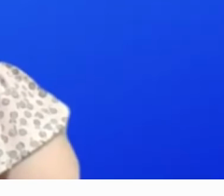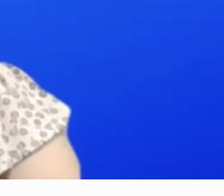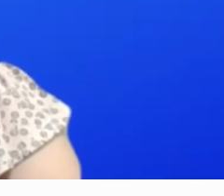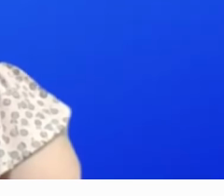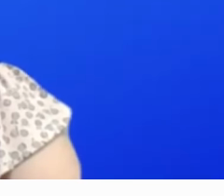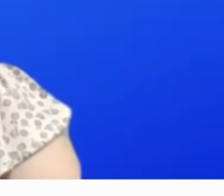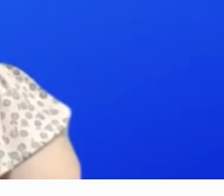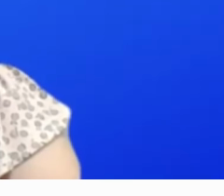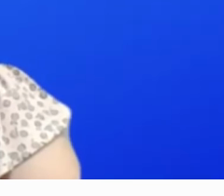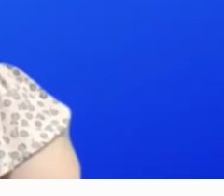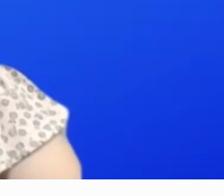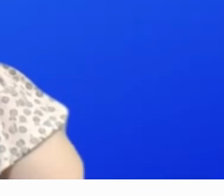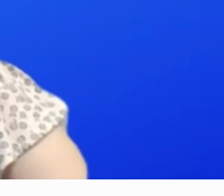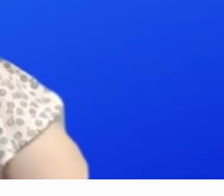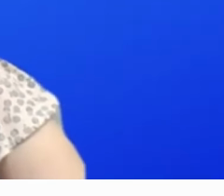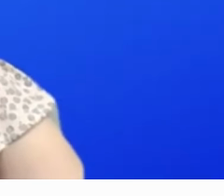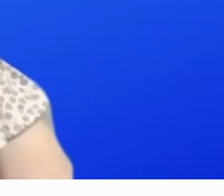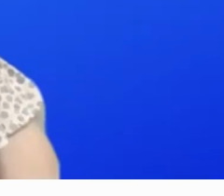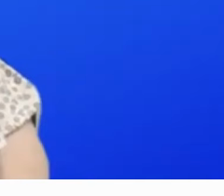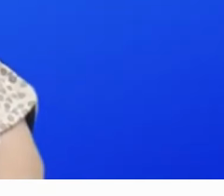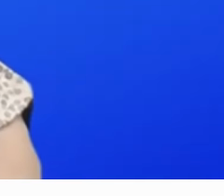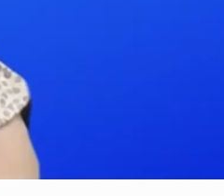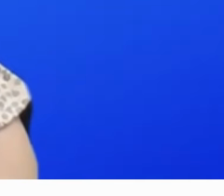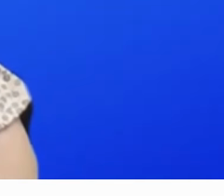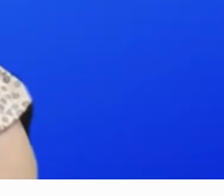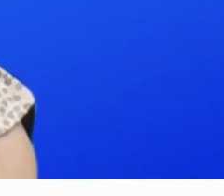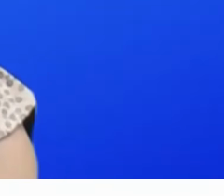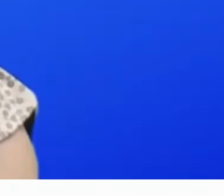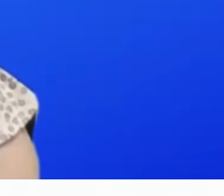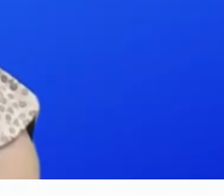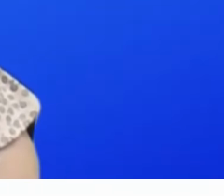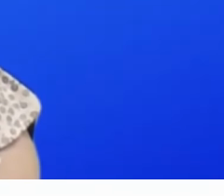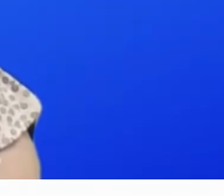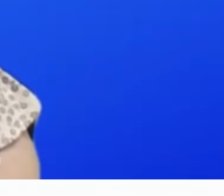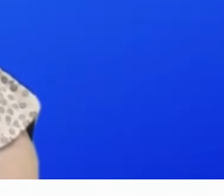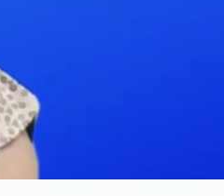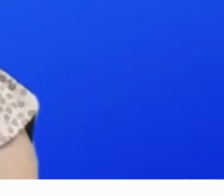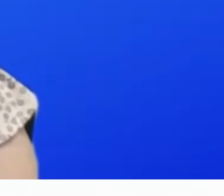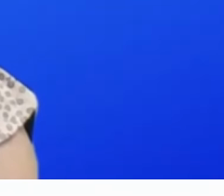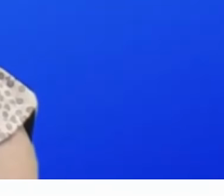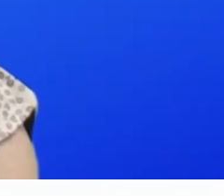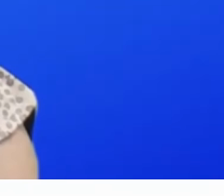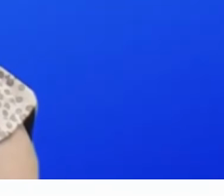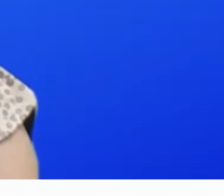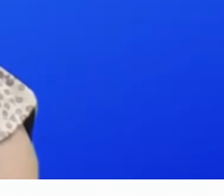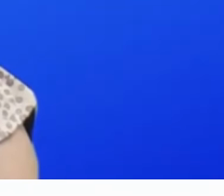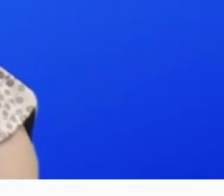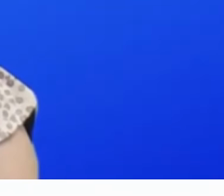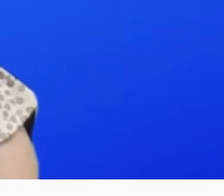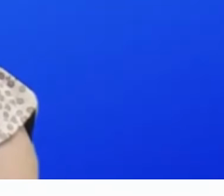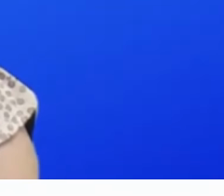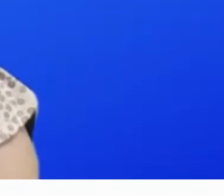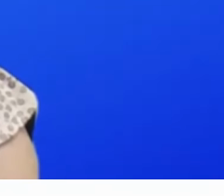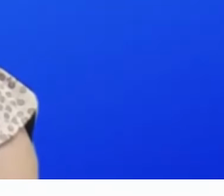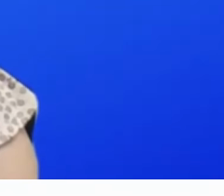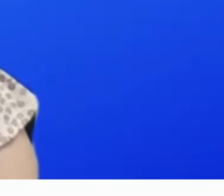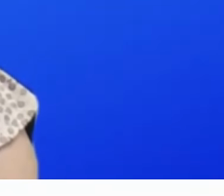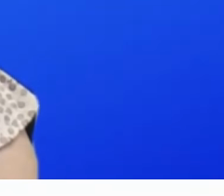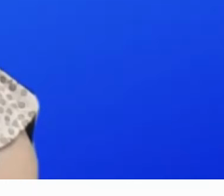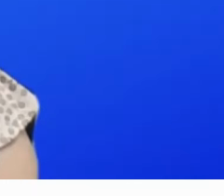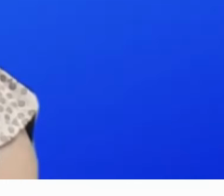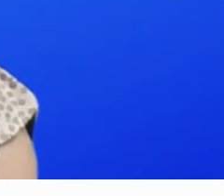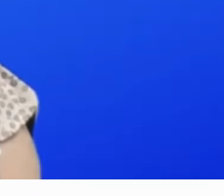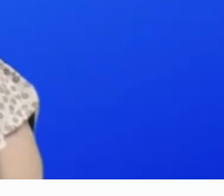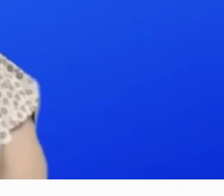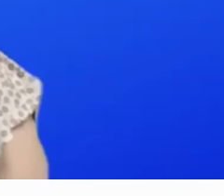ours. Like the straw that you saw where you can blow and you could actually use that. That was